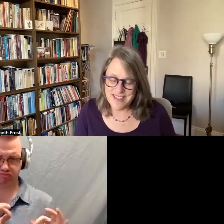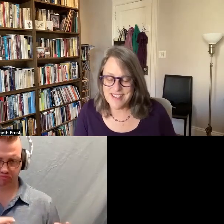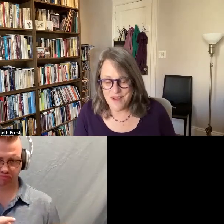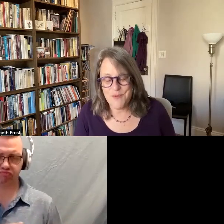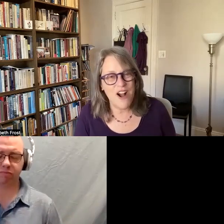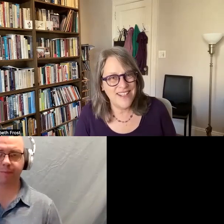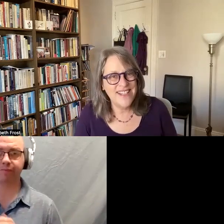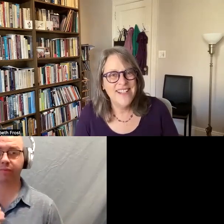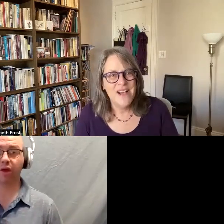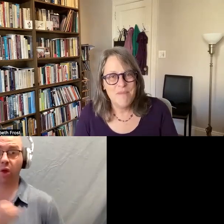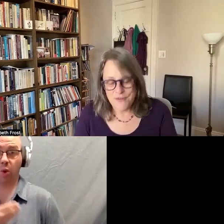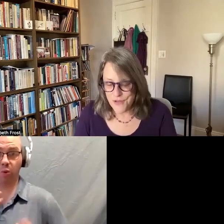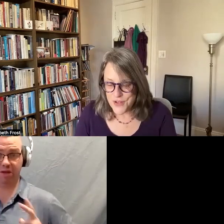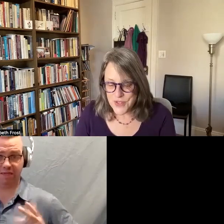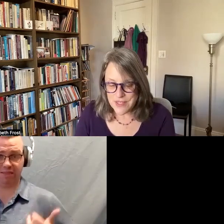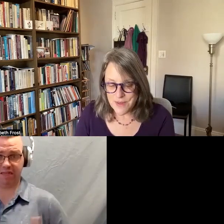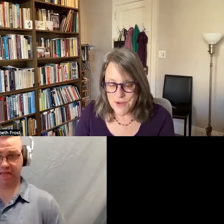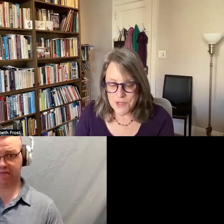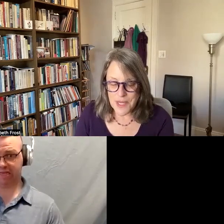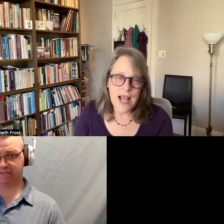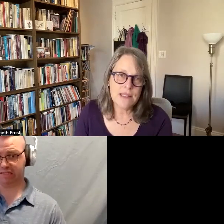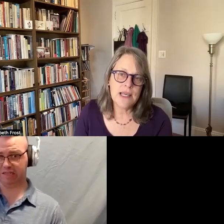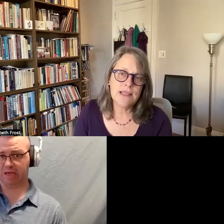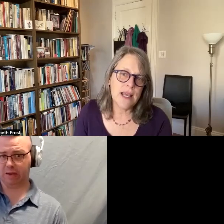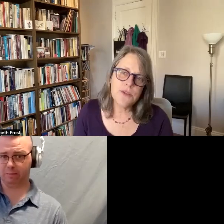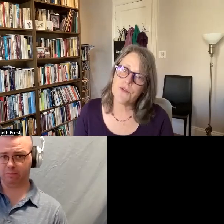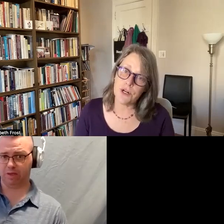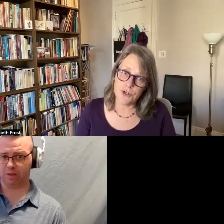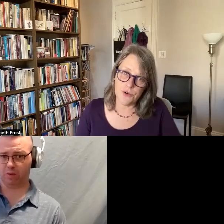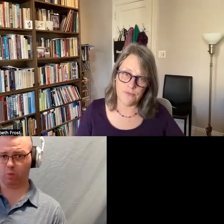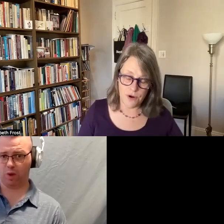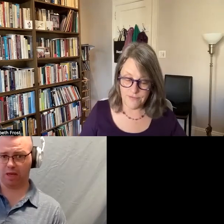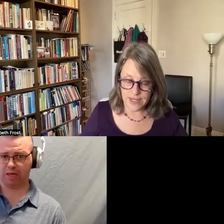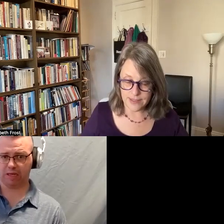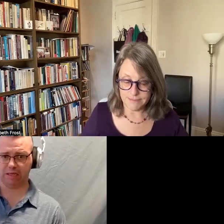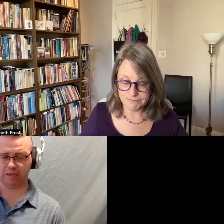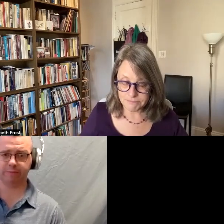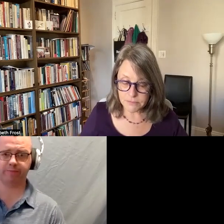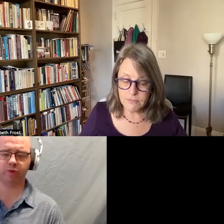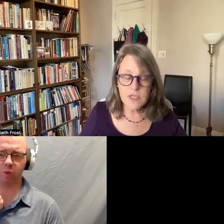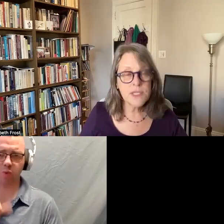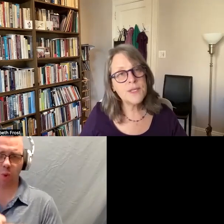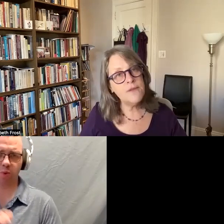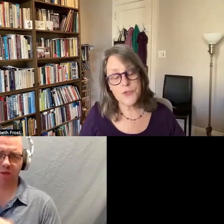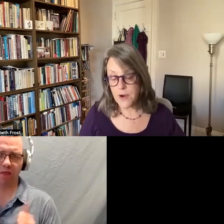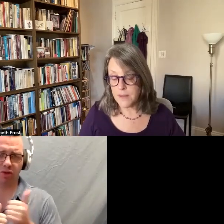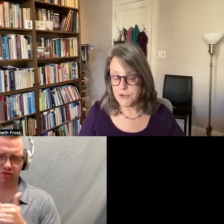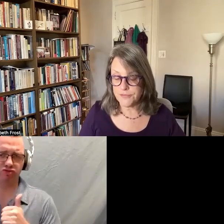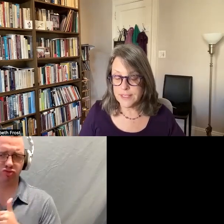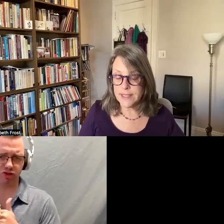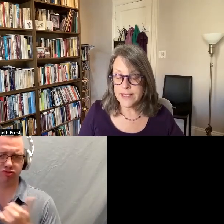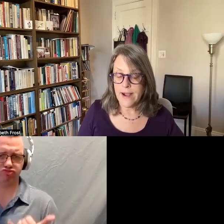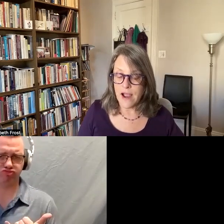our guest, Simon Watney, but first, some notes on access and the structure of our event. To